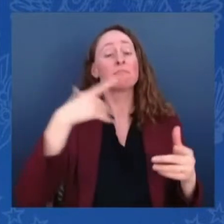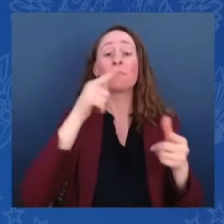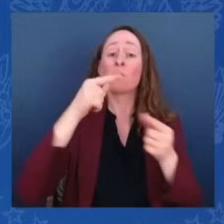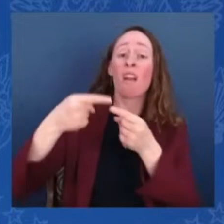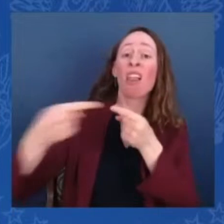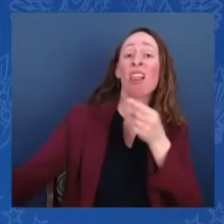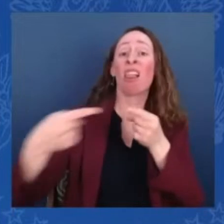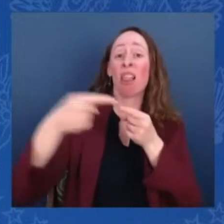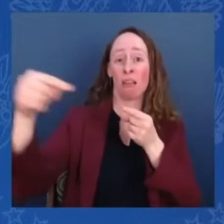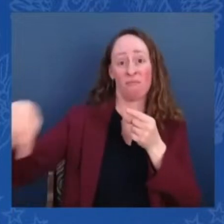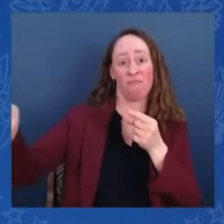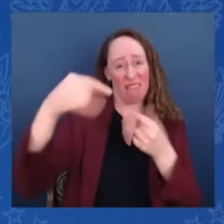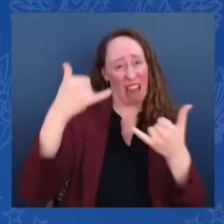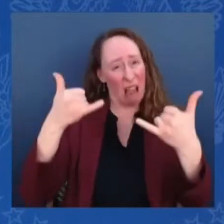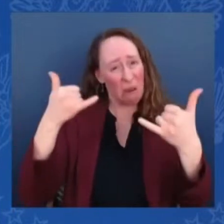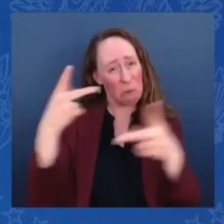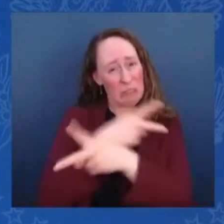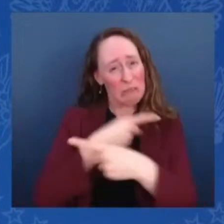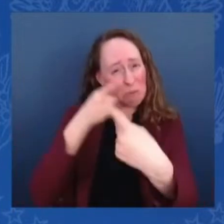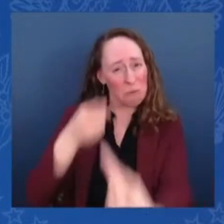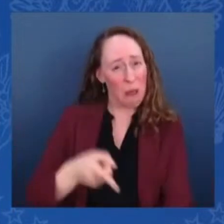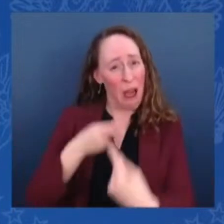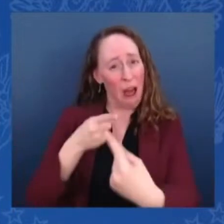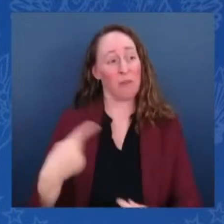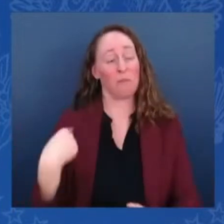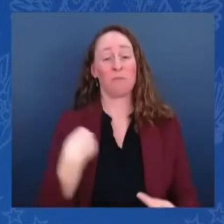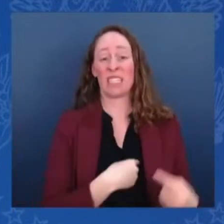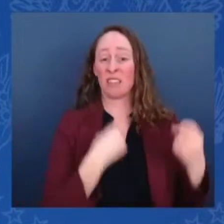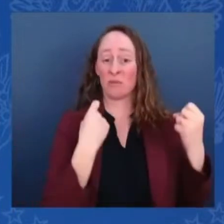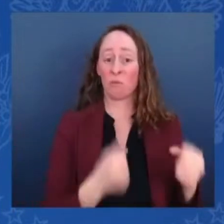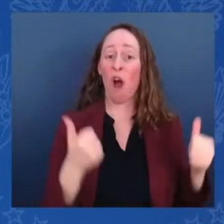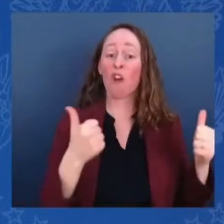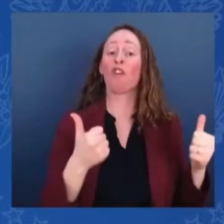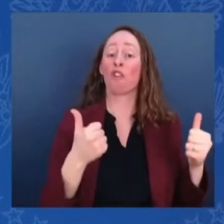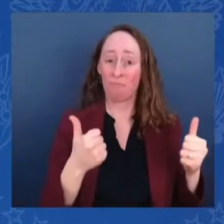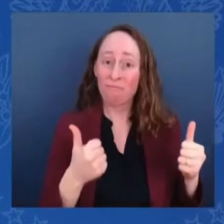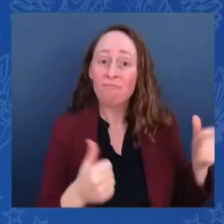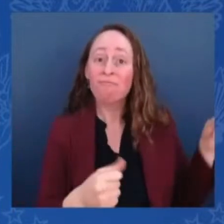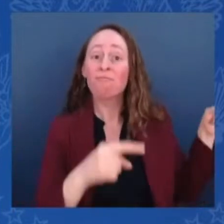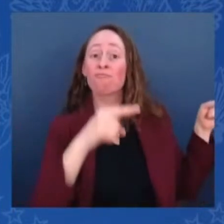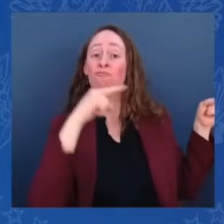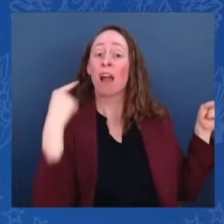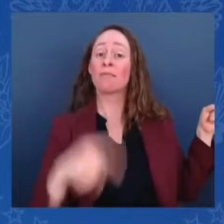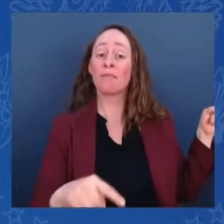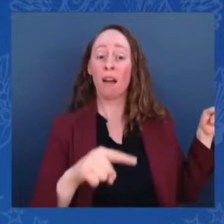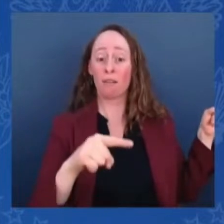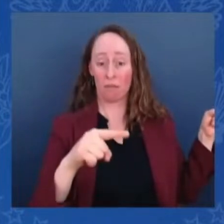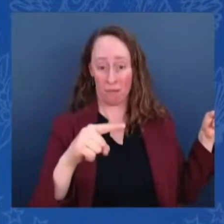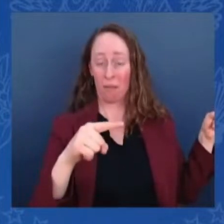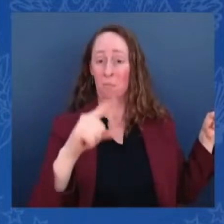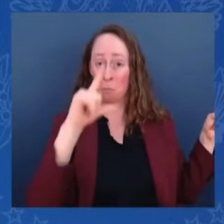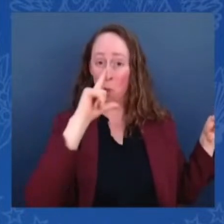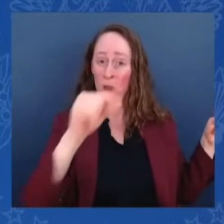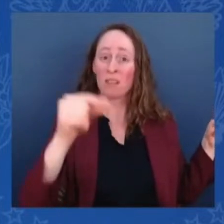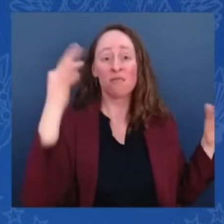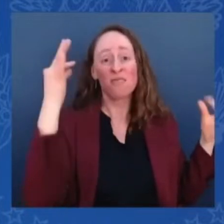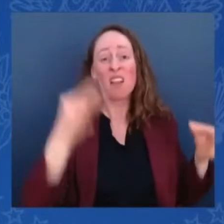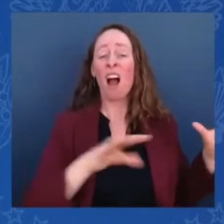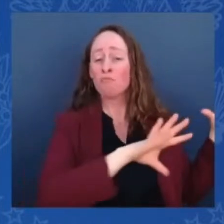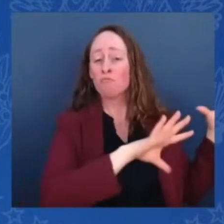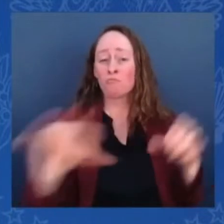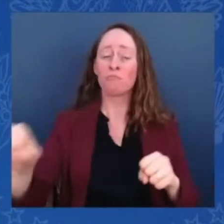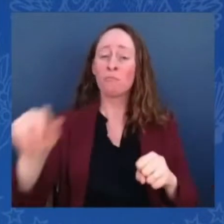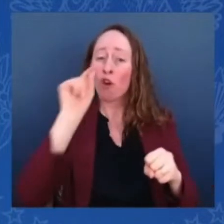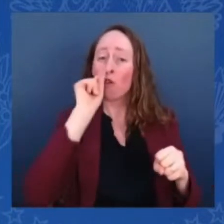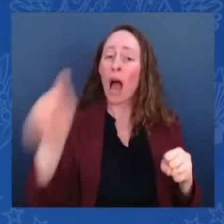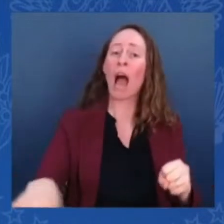ago. Just consider Russia. When Putin invaded Ukraine, he thought he'd conquer Kyiv in a matter of